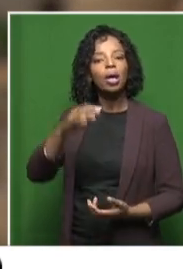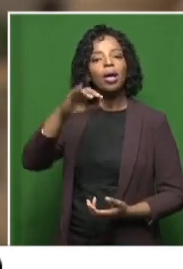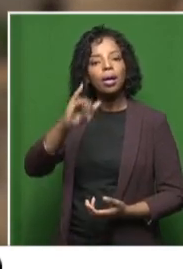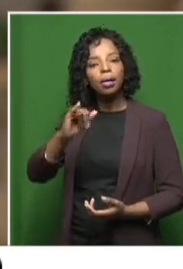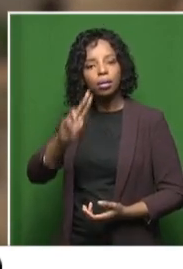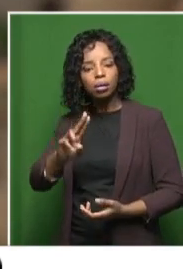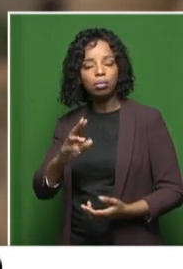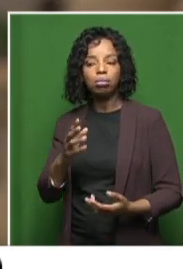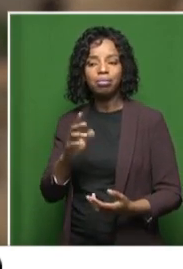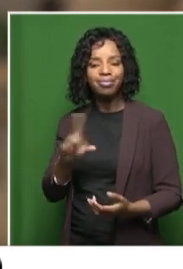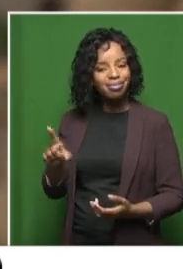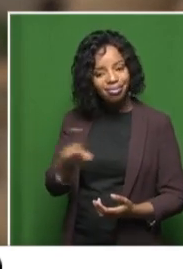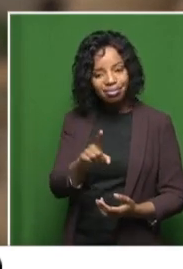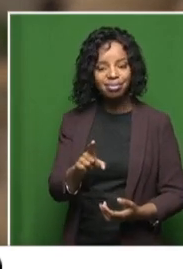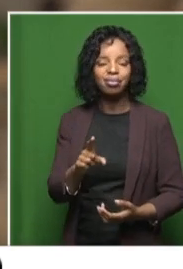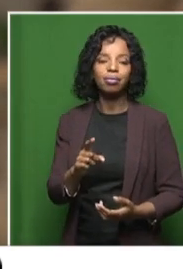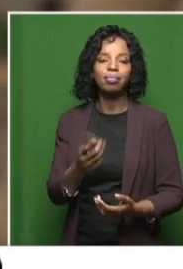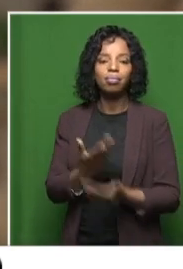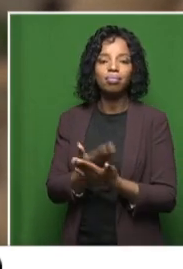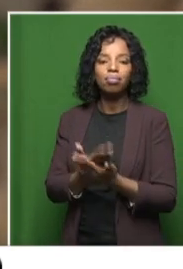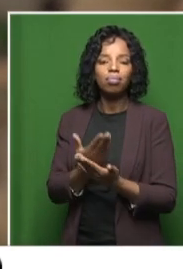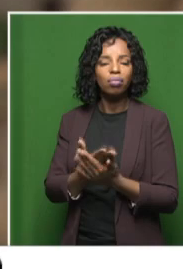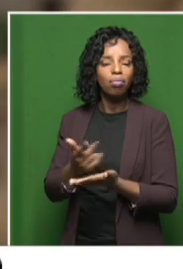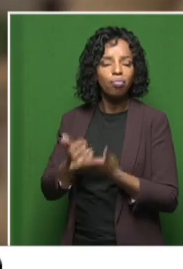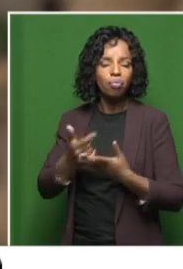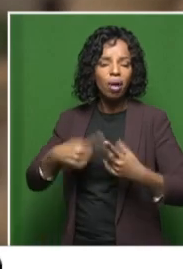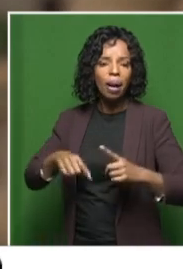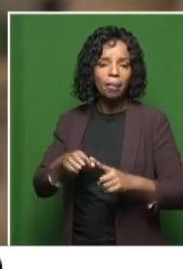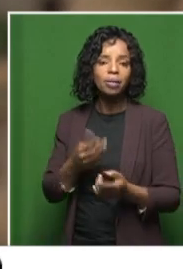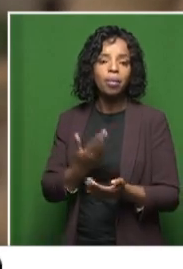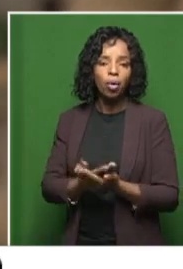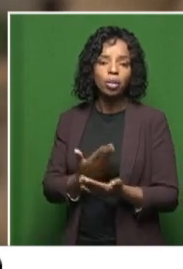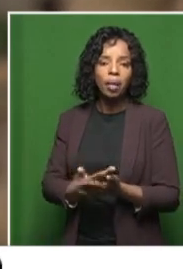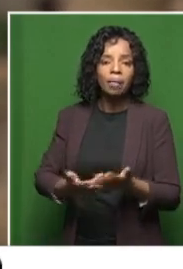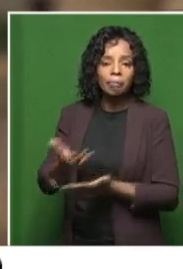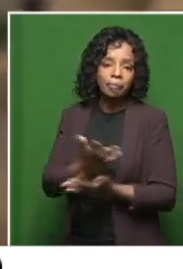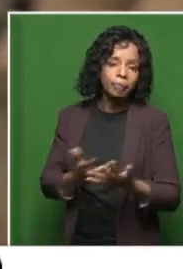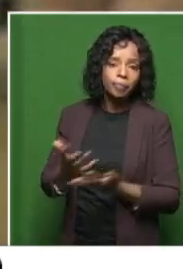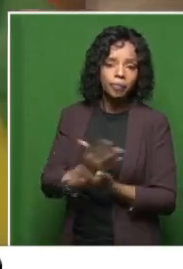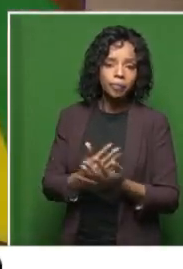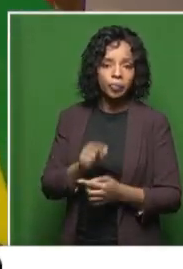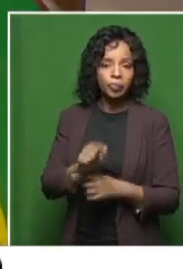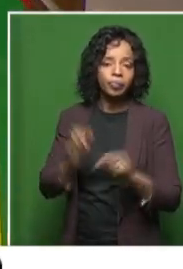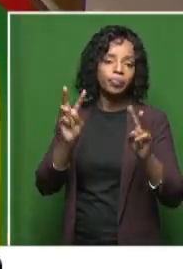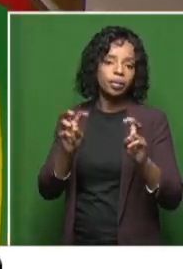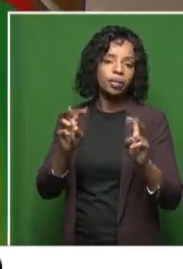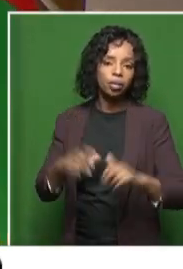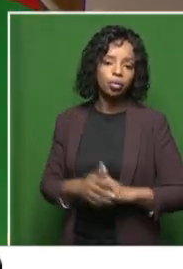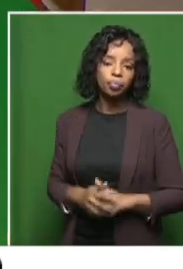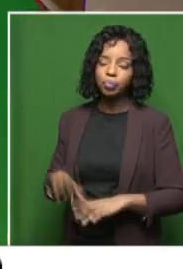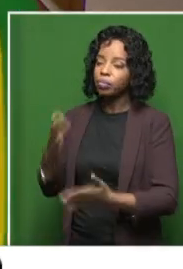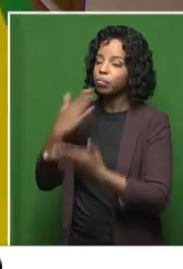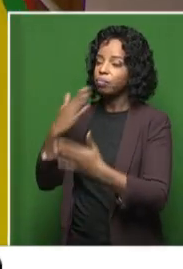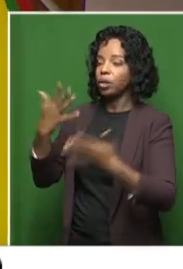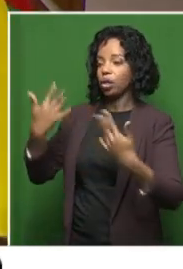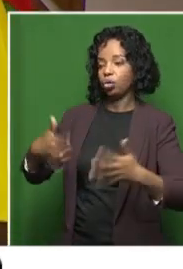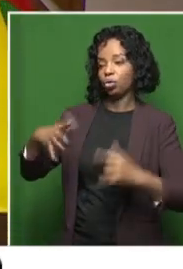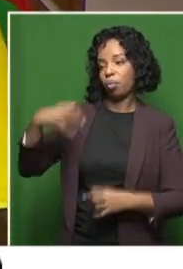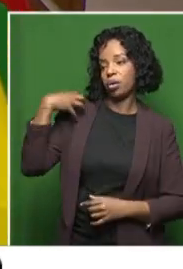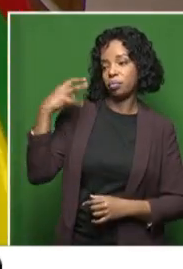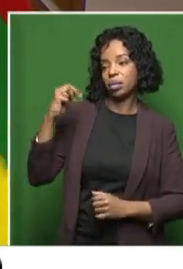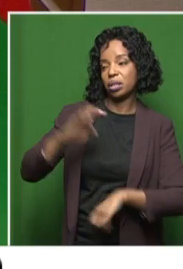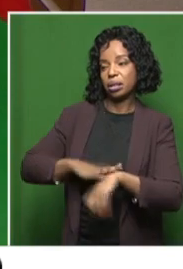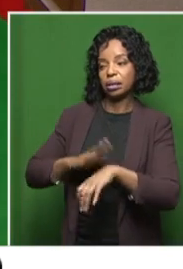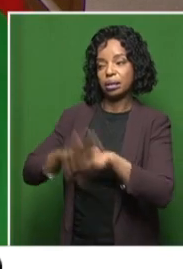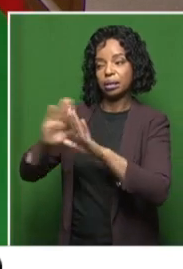those are some of the discussions that will take place. All right, Minister, thank you so much indeed for your time. And Sam, it's quite interesting because when you look